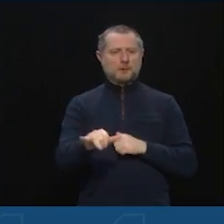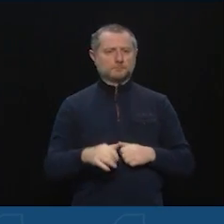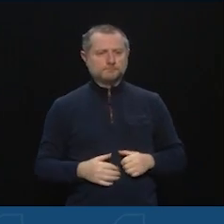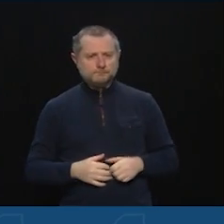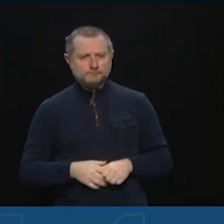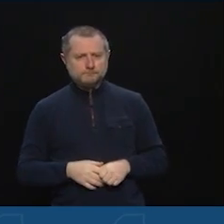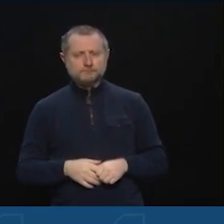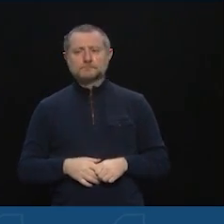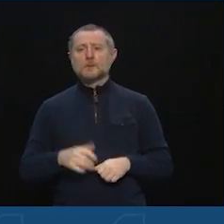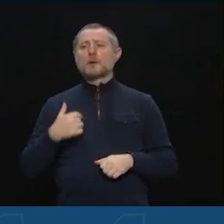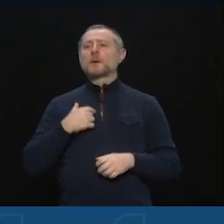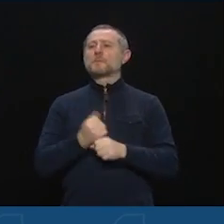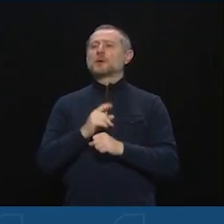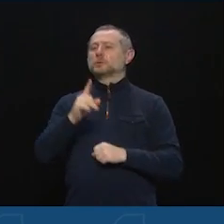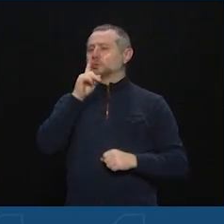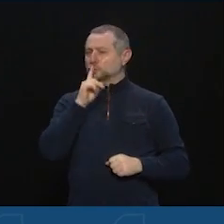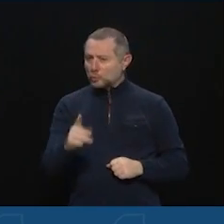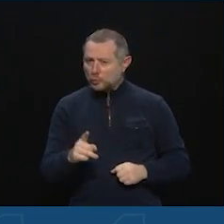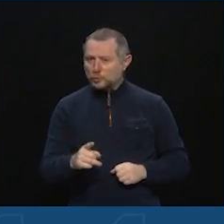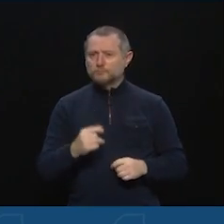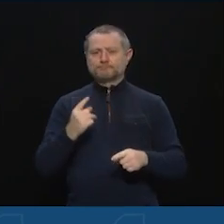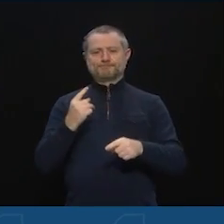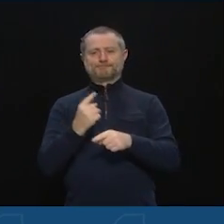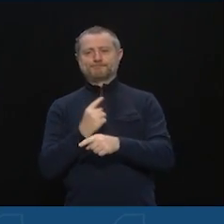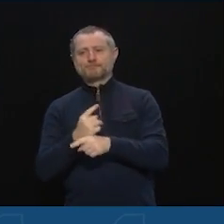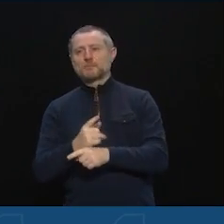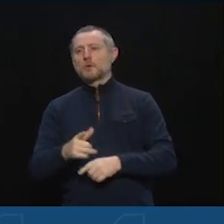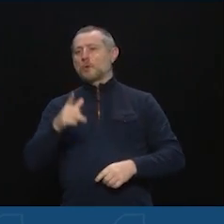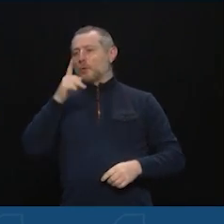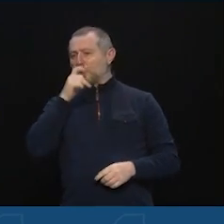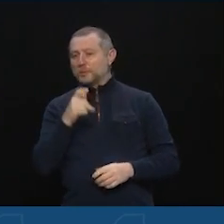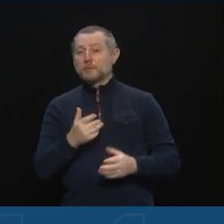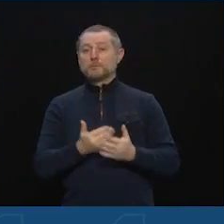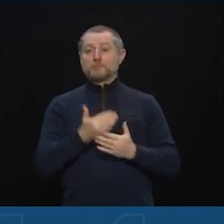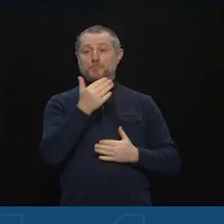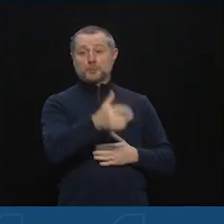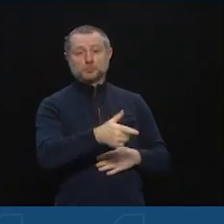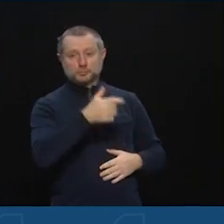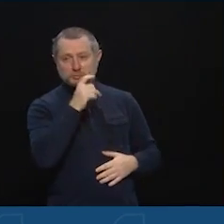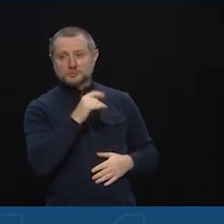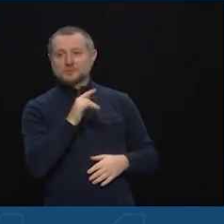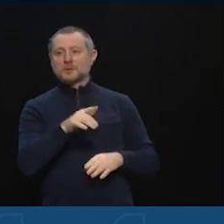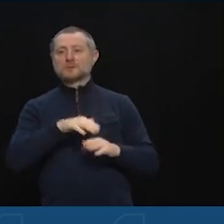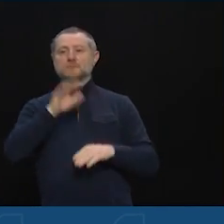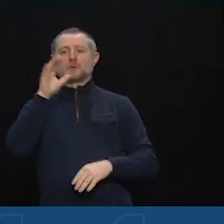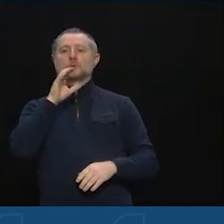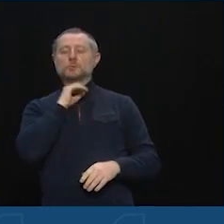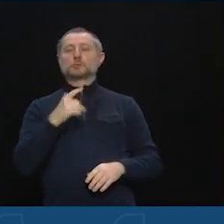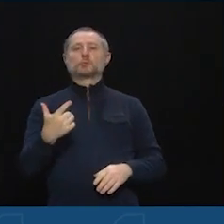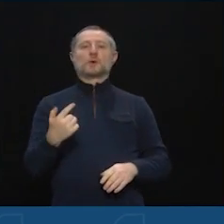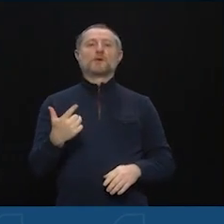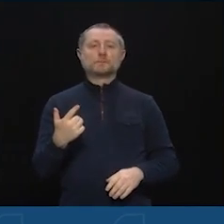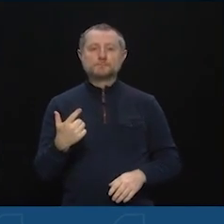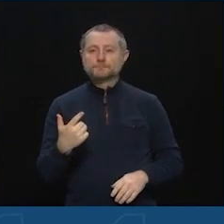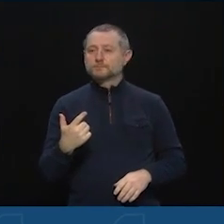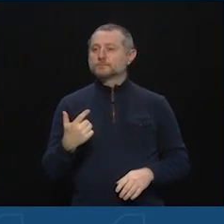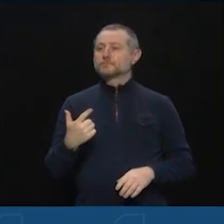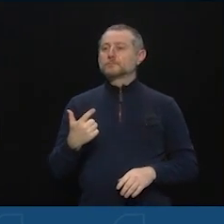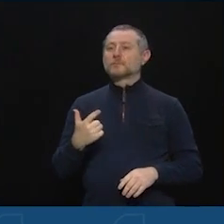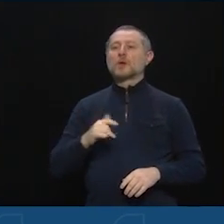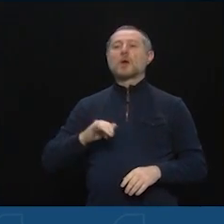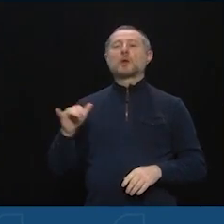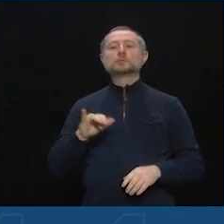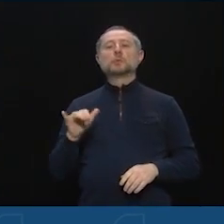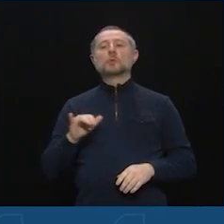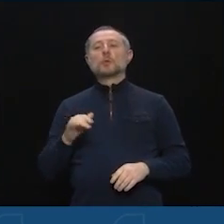the age for drinking, consuming alcohol is adhered to, working also to find out whether or not food is required. I